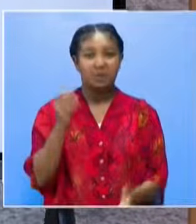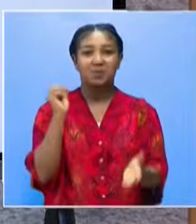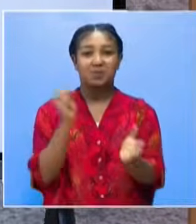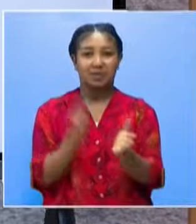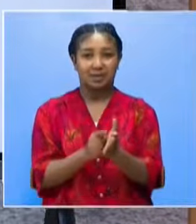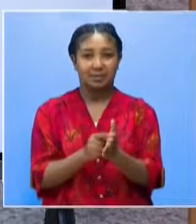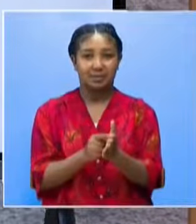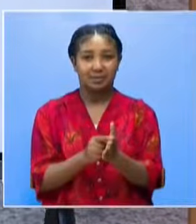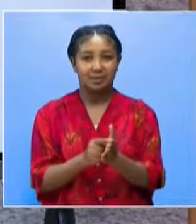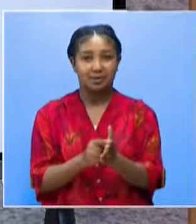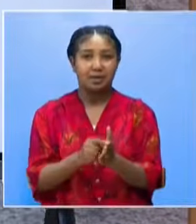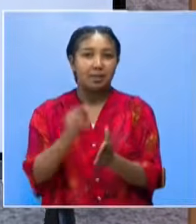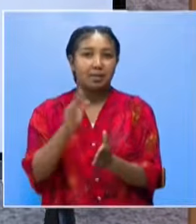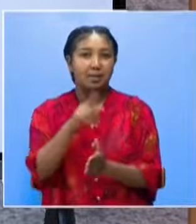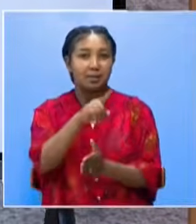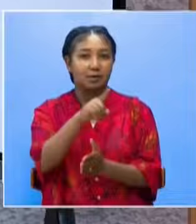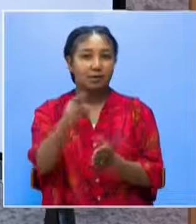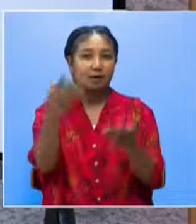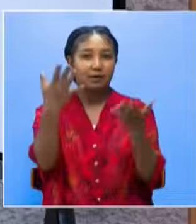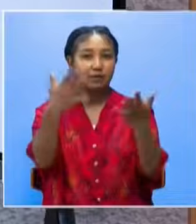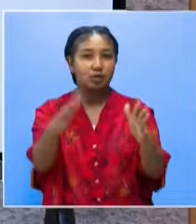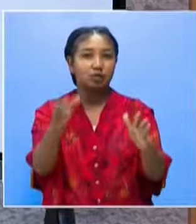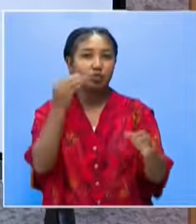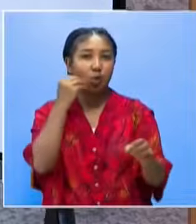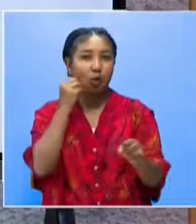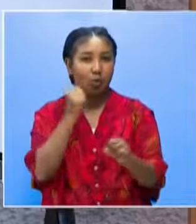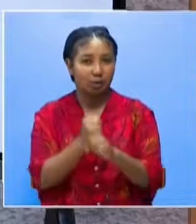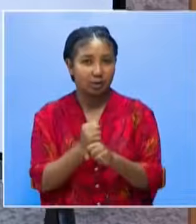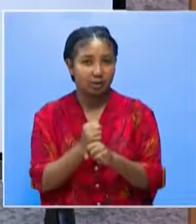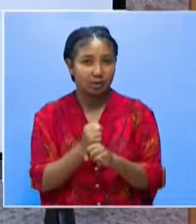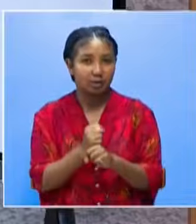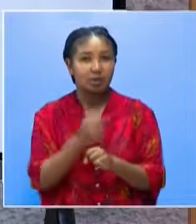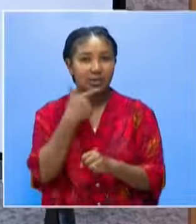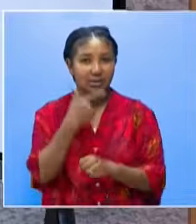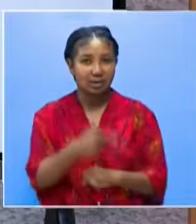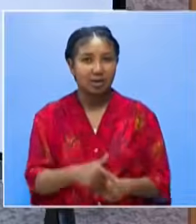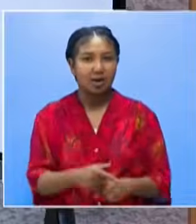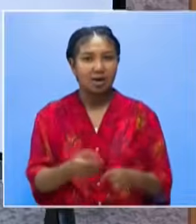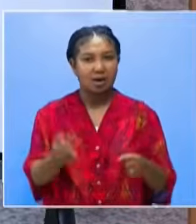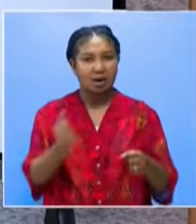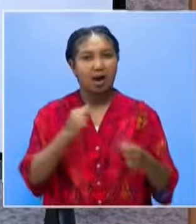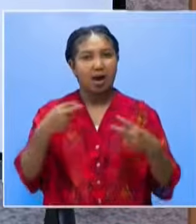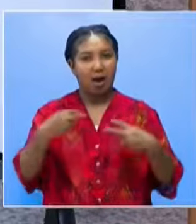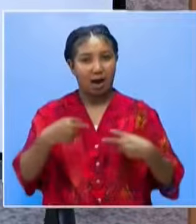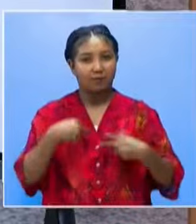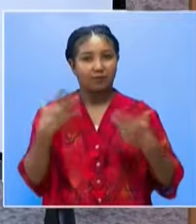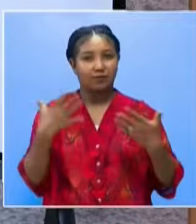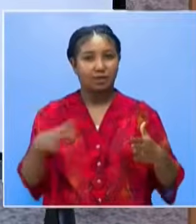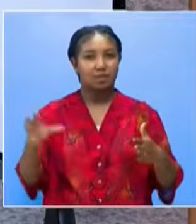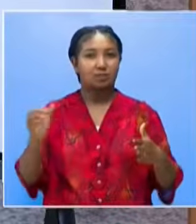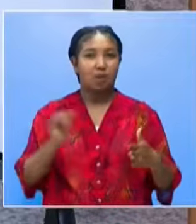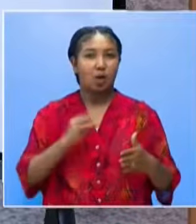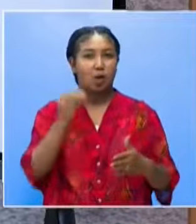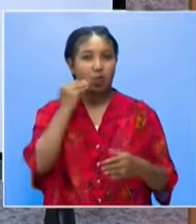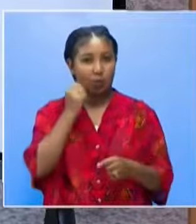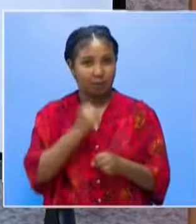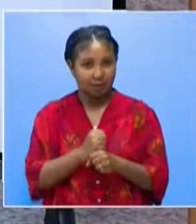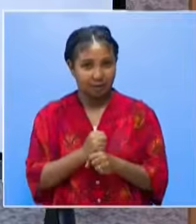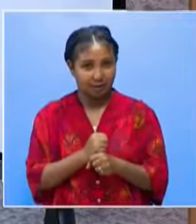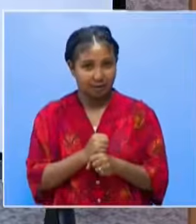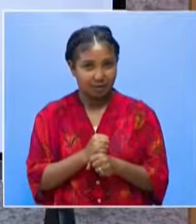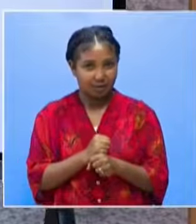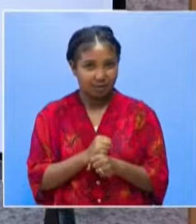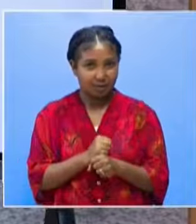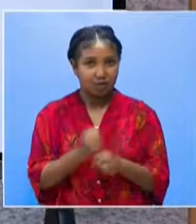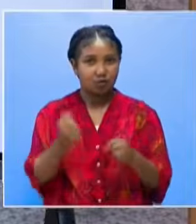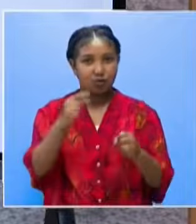example, maybe if you have finished your homework, you can say, I have finished my homework. Okay?